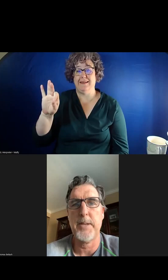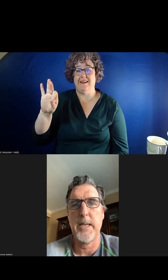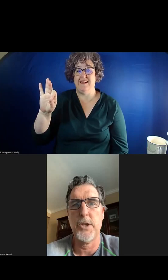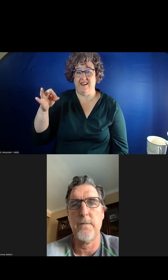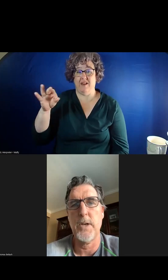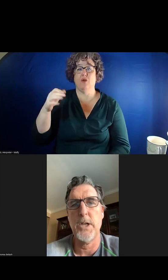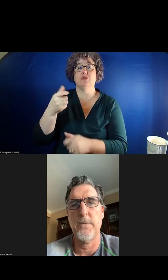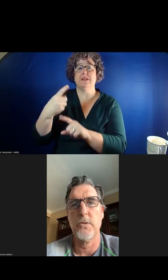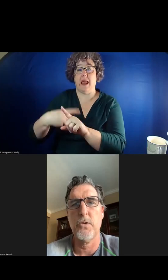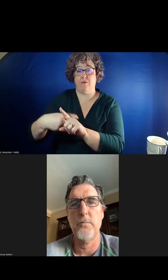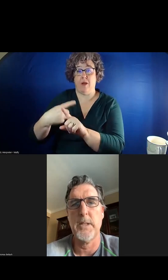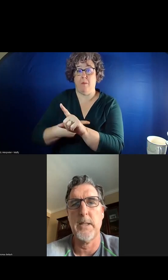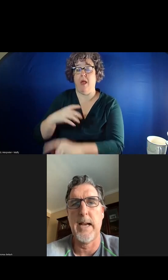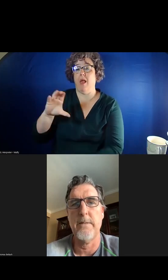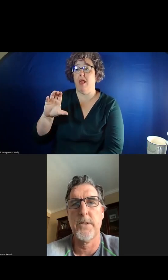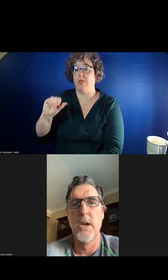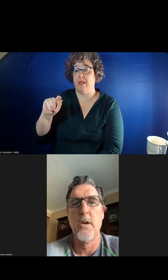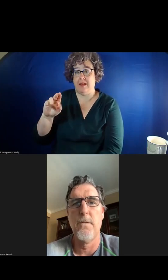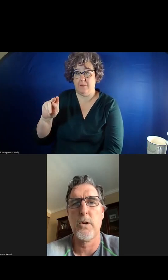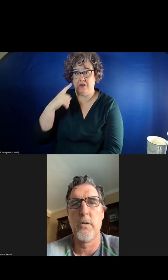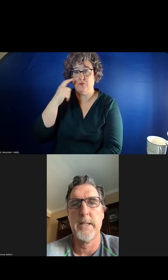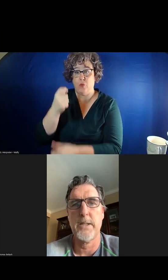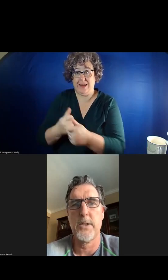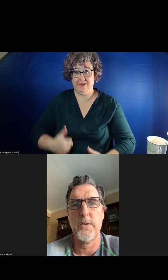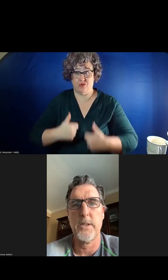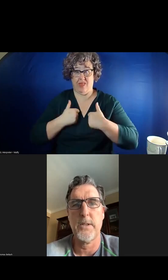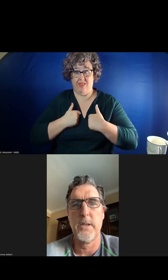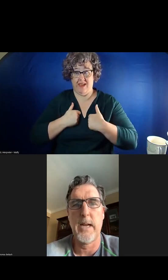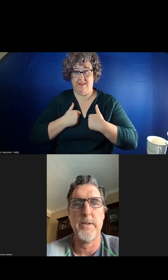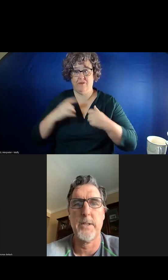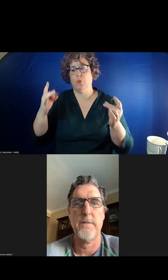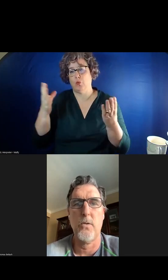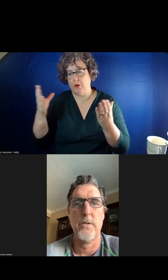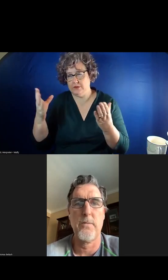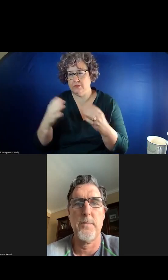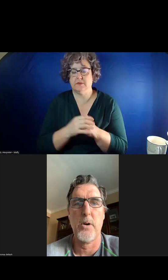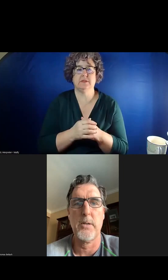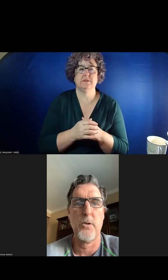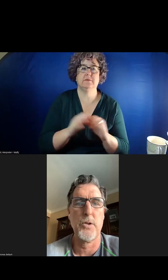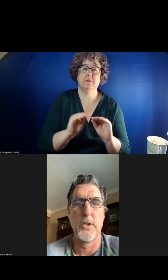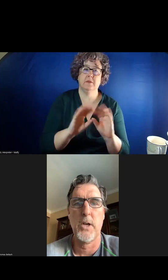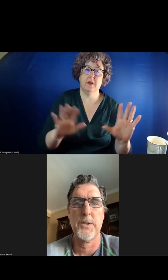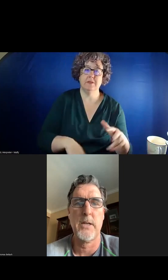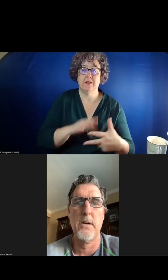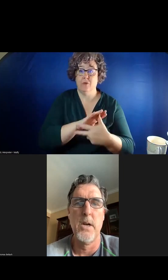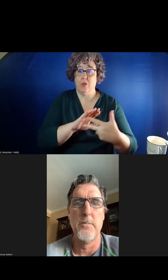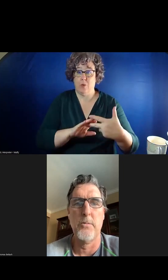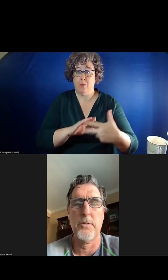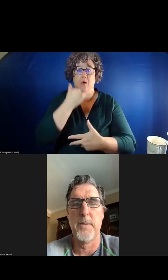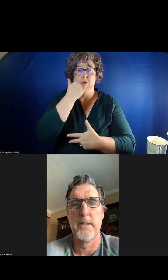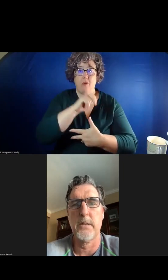in capitation for each of those 2 million lives for crisis services. Obviously, for the three-pronged approach of a call